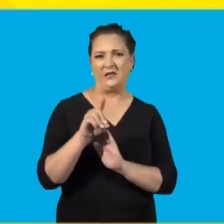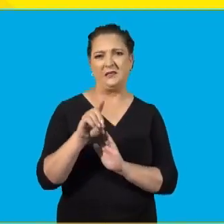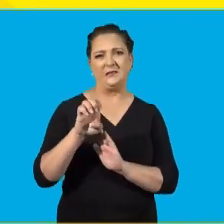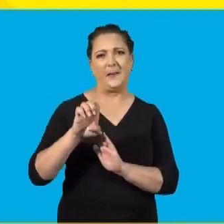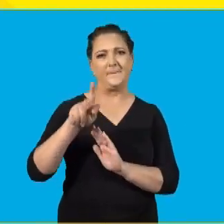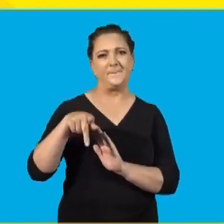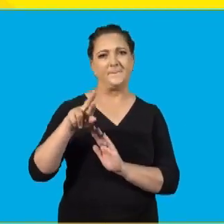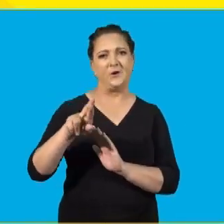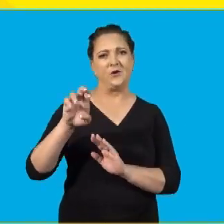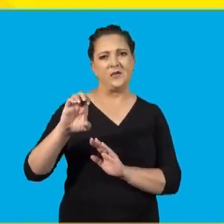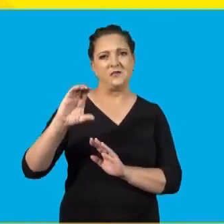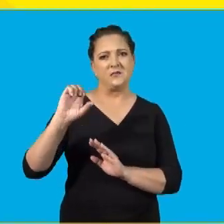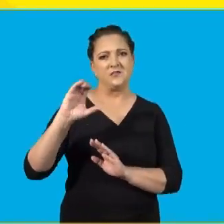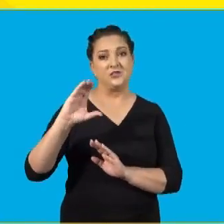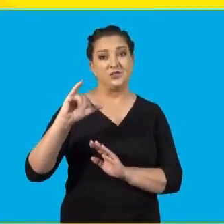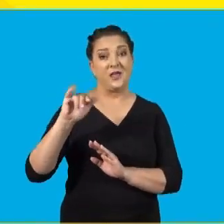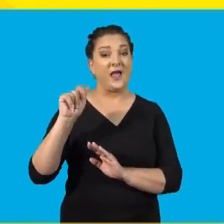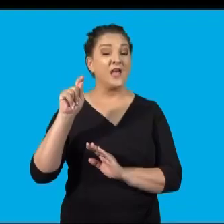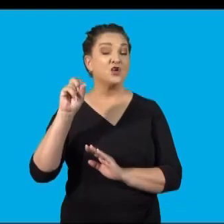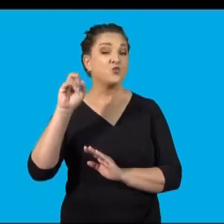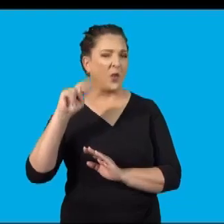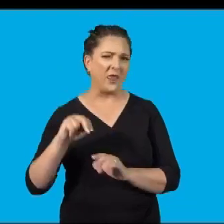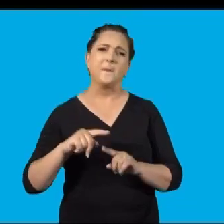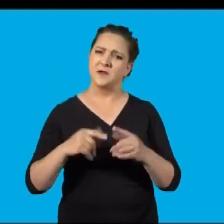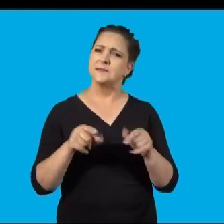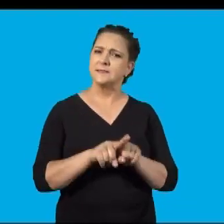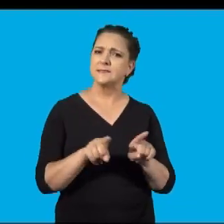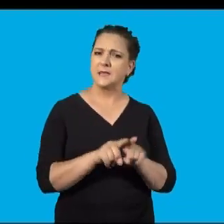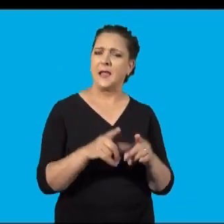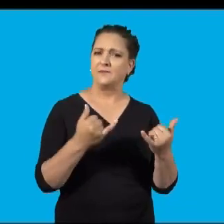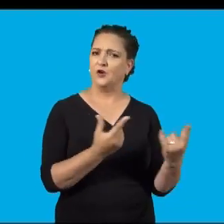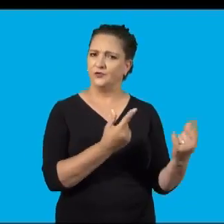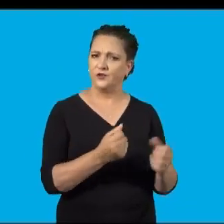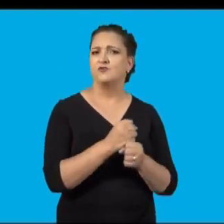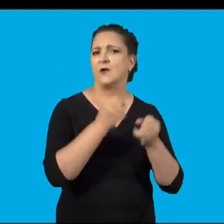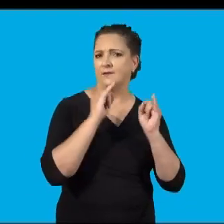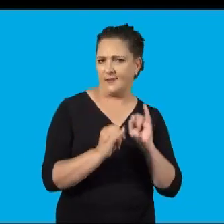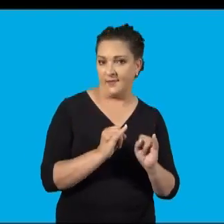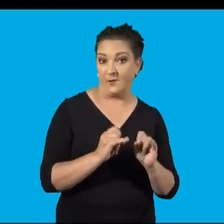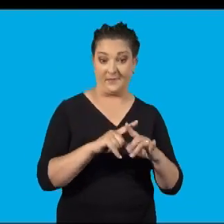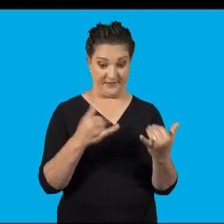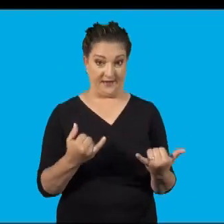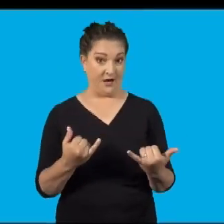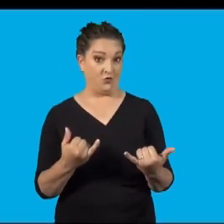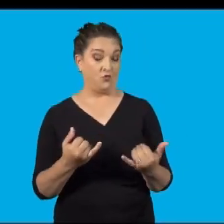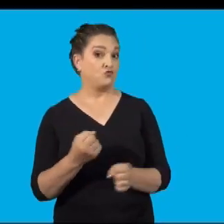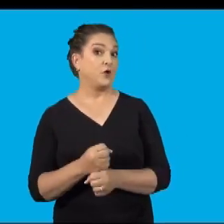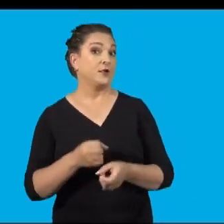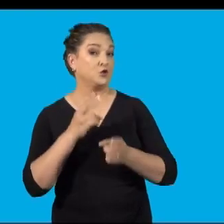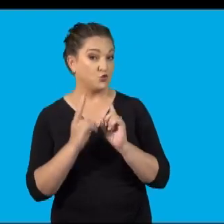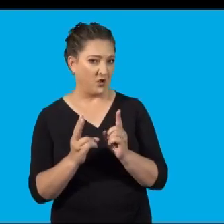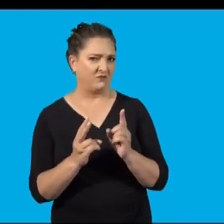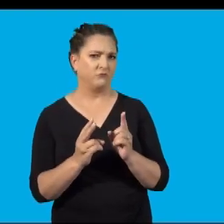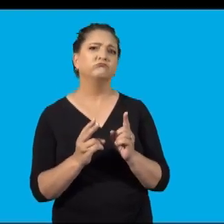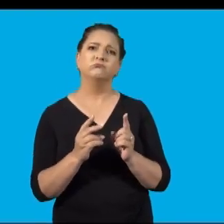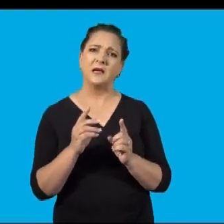number 3. In grade 11, you did the same again, and you also did disposal of fixed assets. In grade 12, we will continue